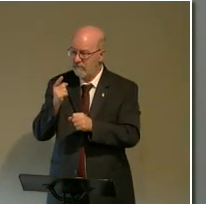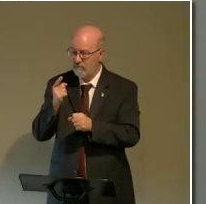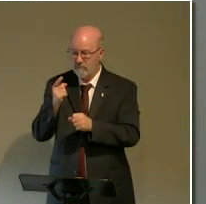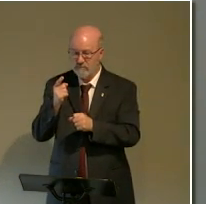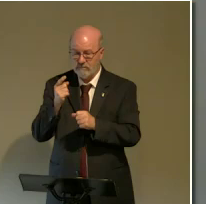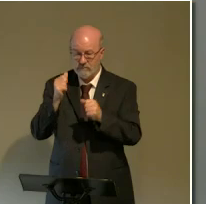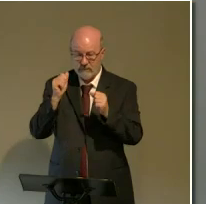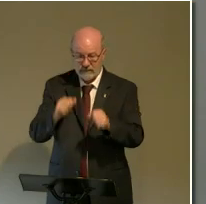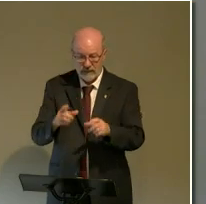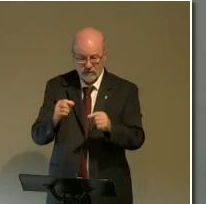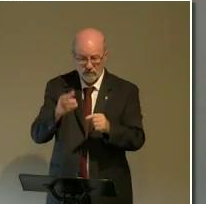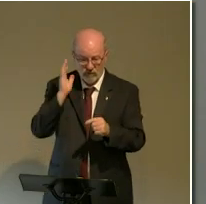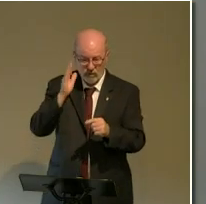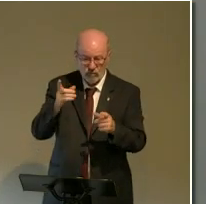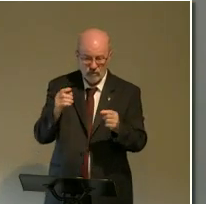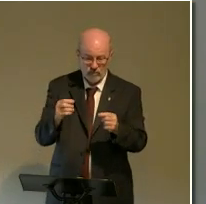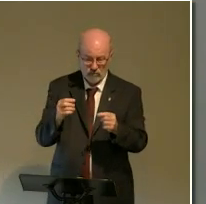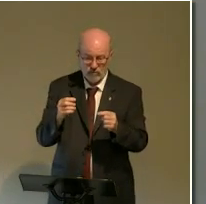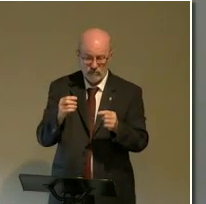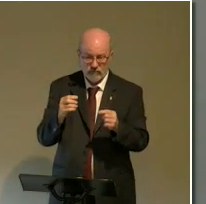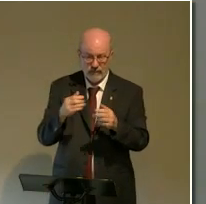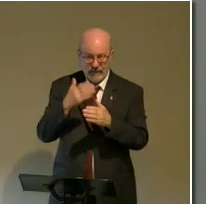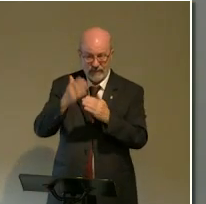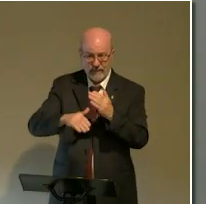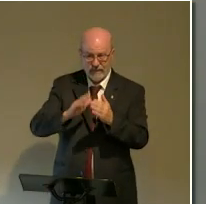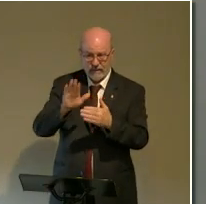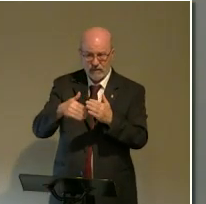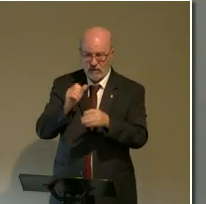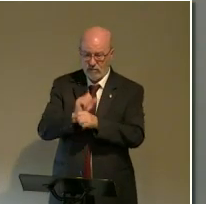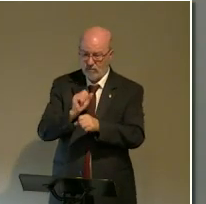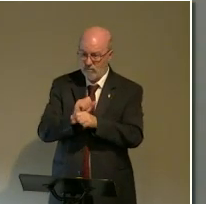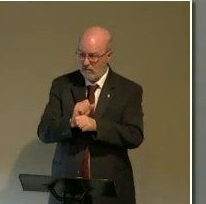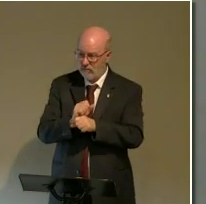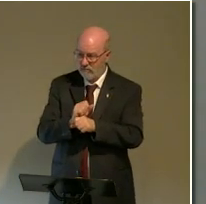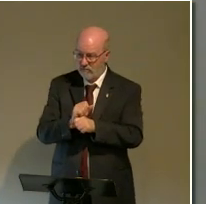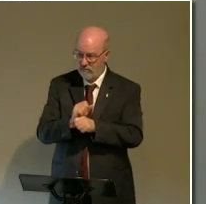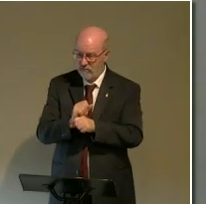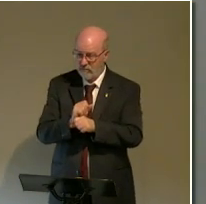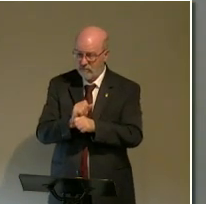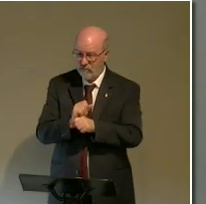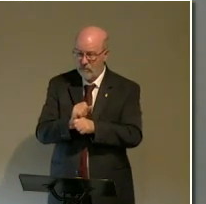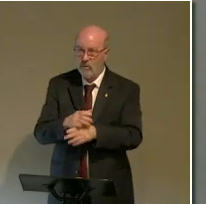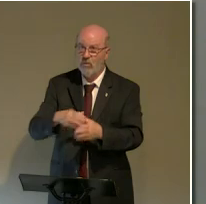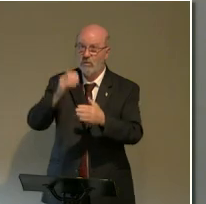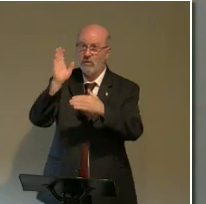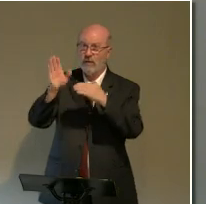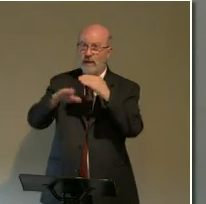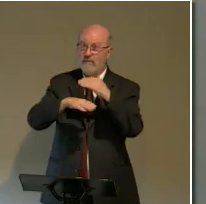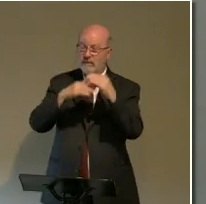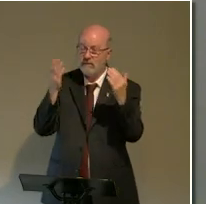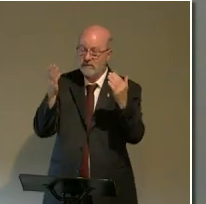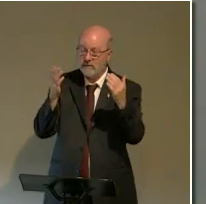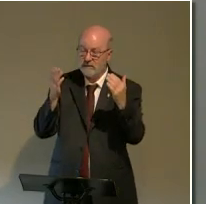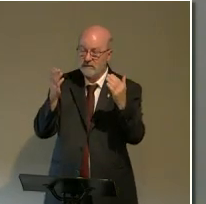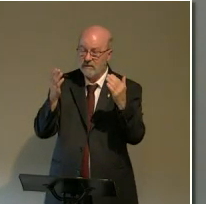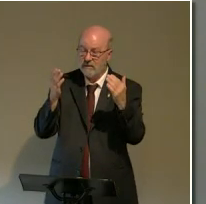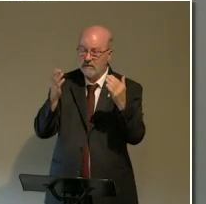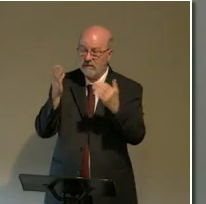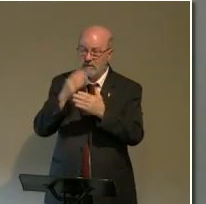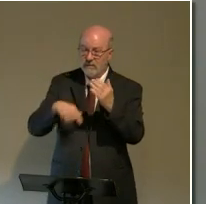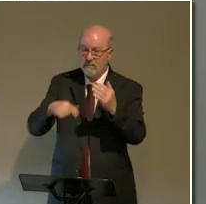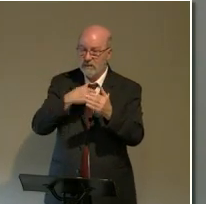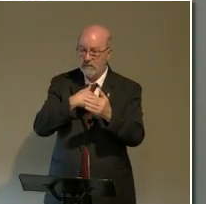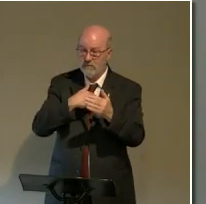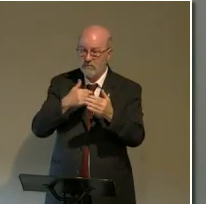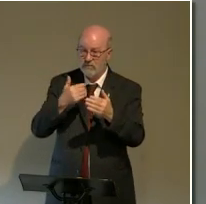he can do and what he will do. And in the end, it's all going to work out, okay? We're going to go to heaven. Some of us are